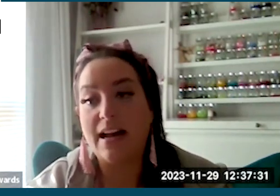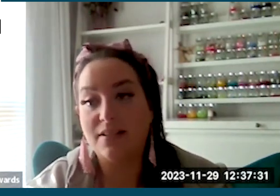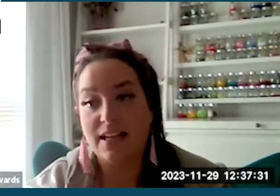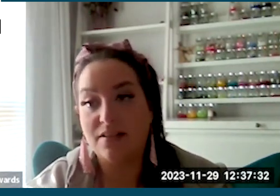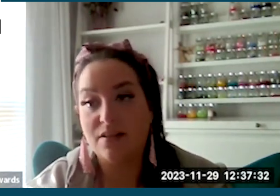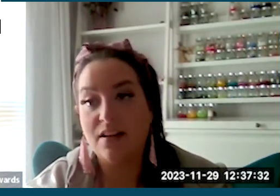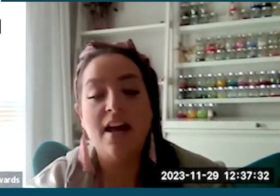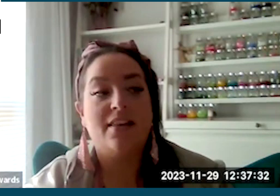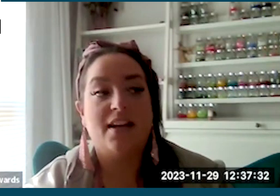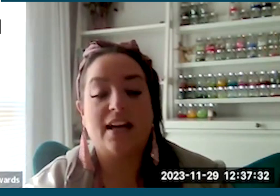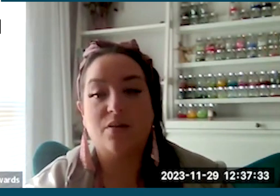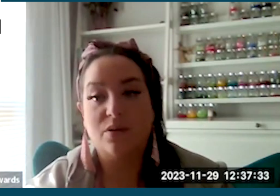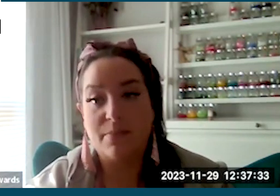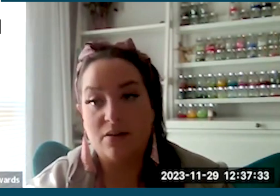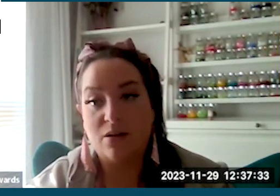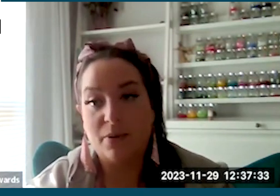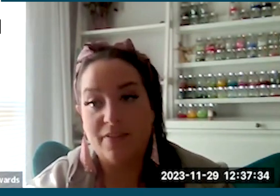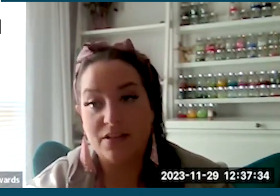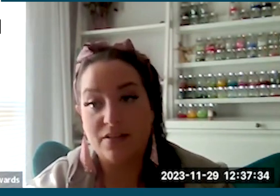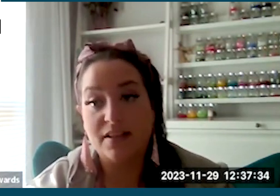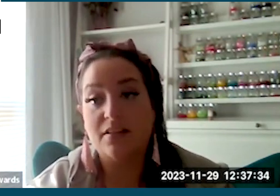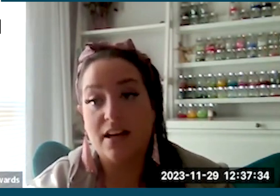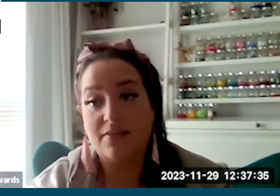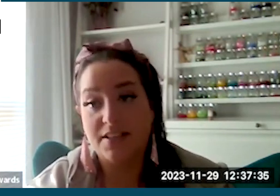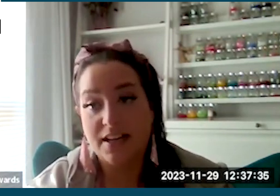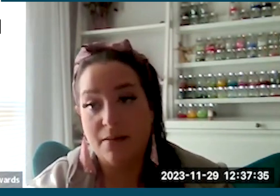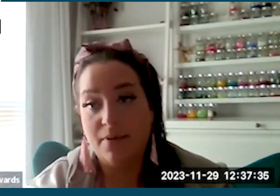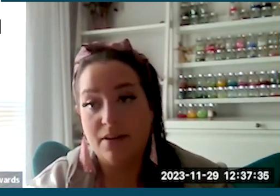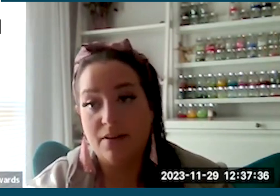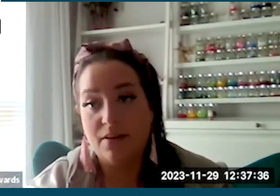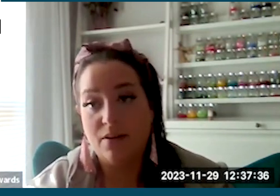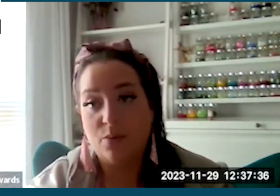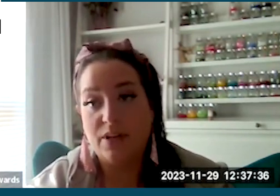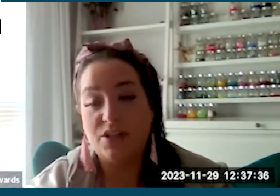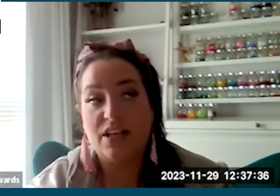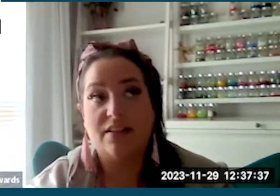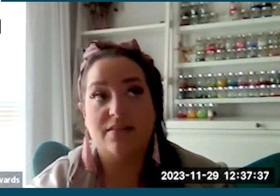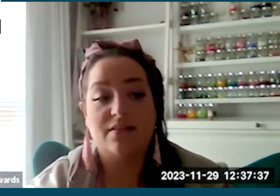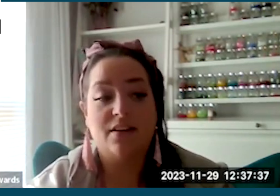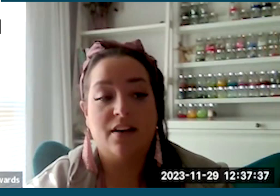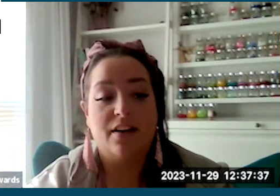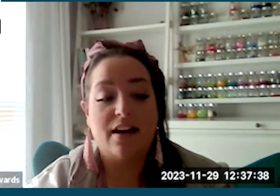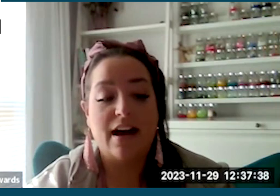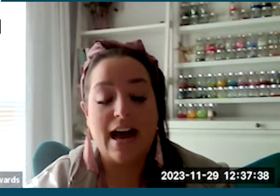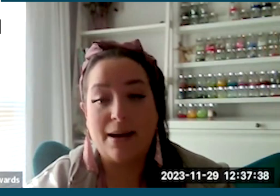to a higher standard than I can hold medical professionals a lot of the time, which